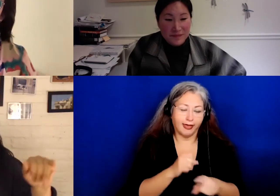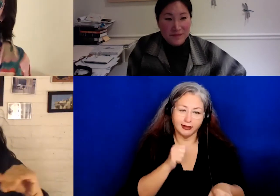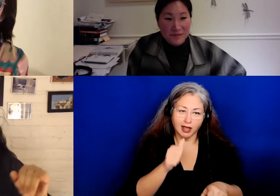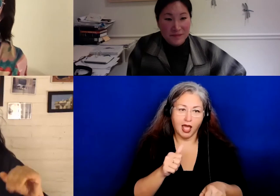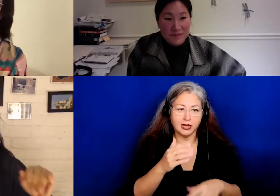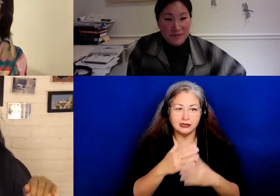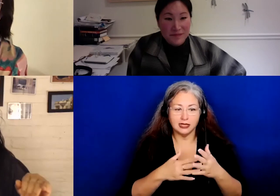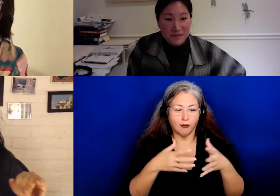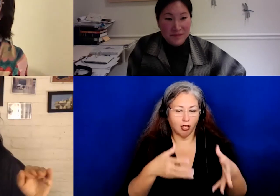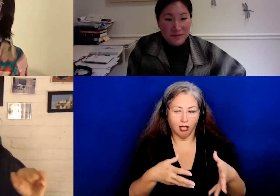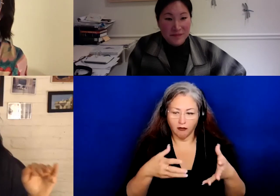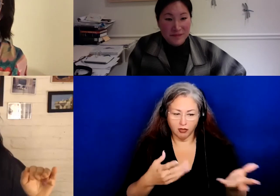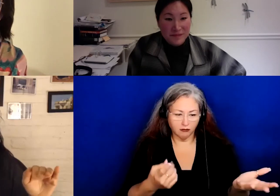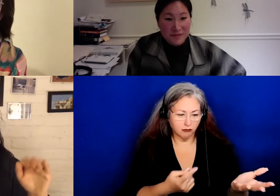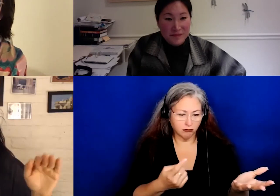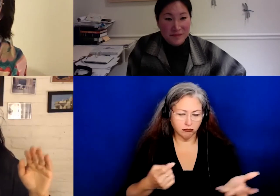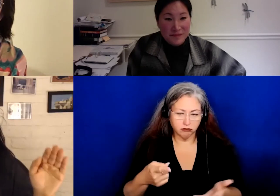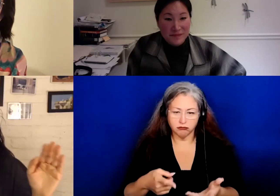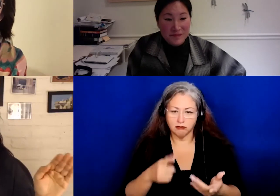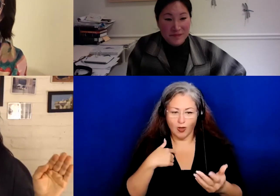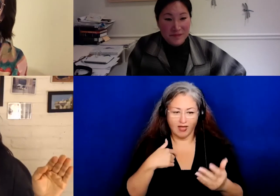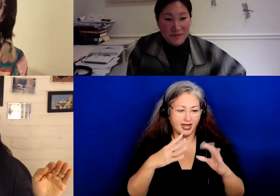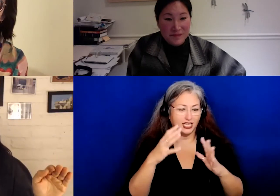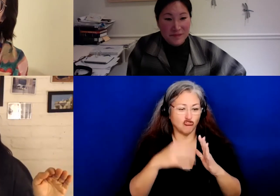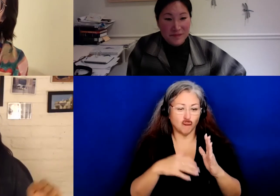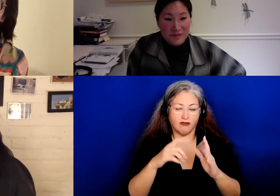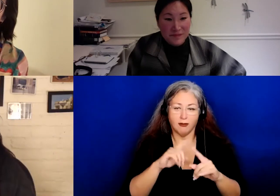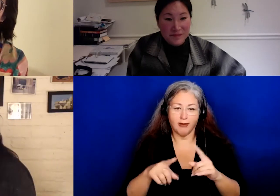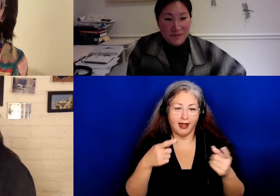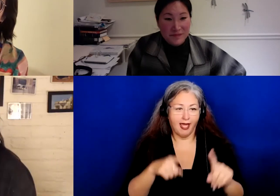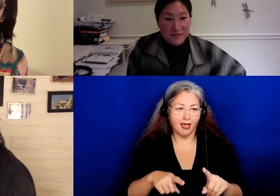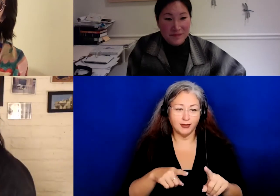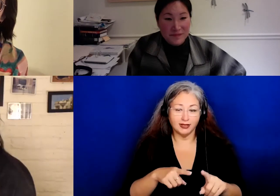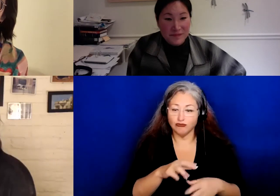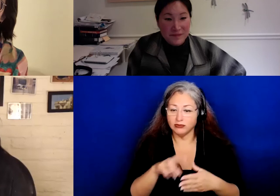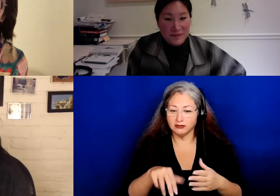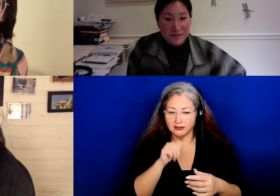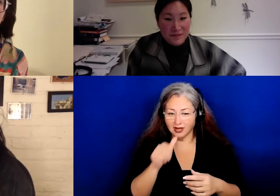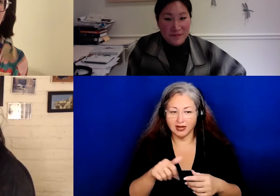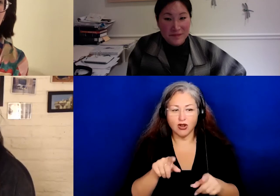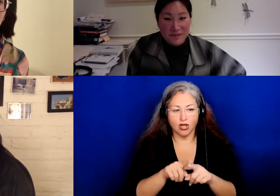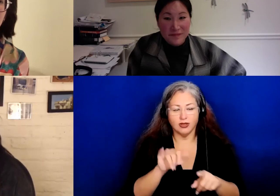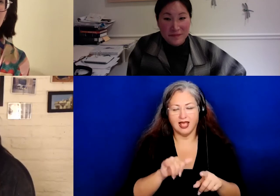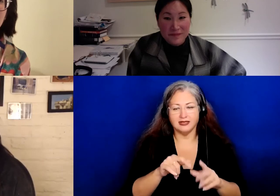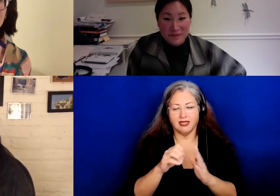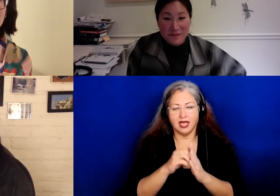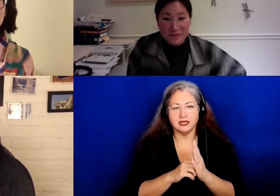like, isn't it kind of sad that we had all these drafts for the future that never happened? And then that's also the essay where I